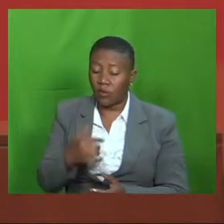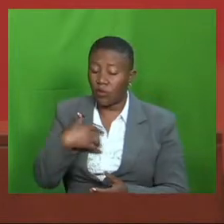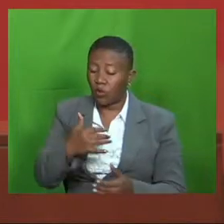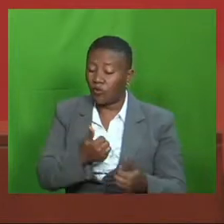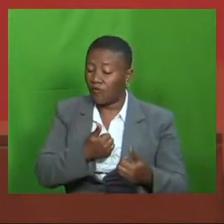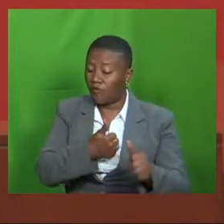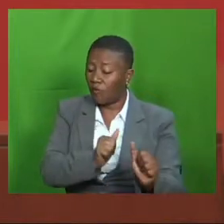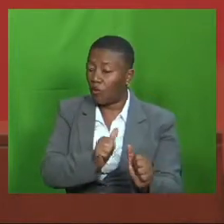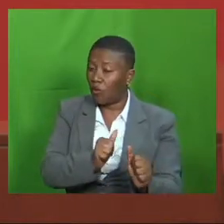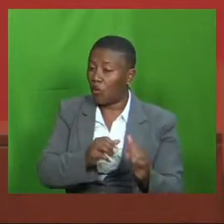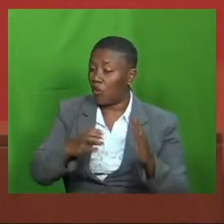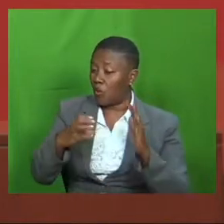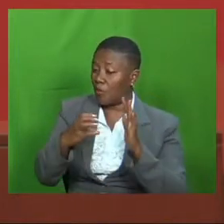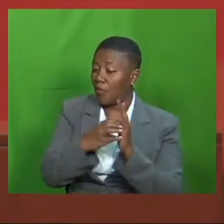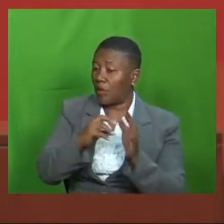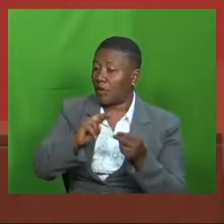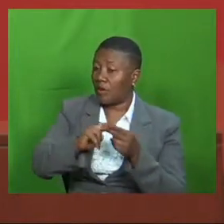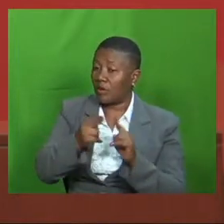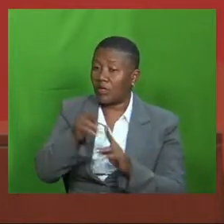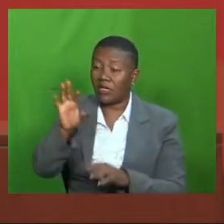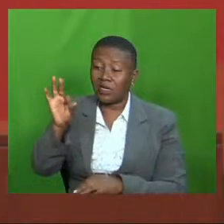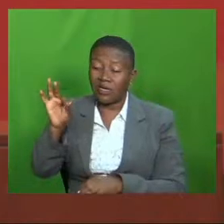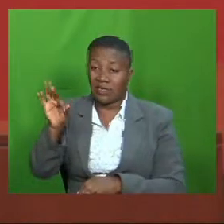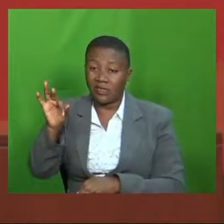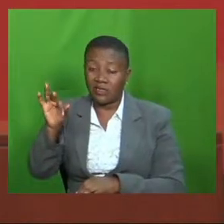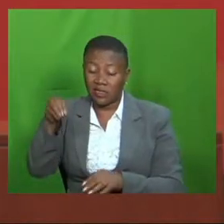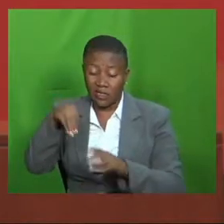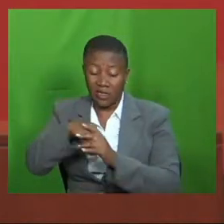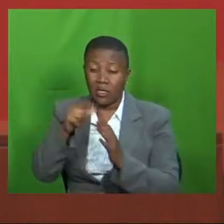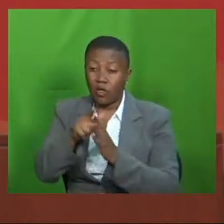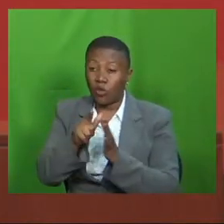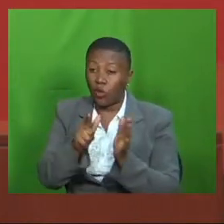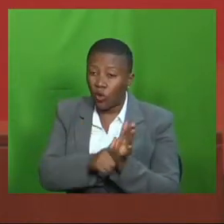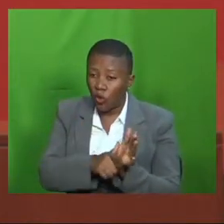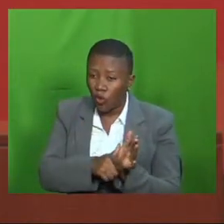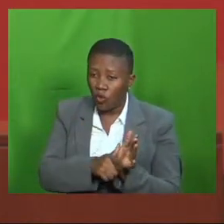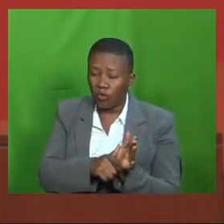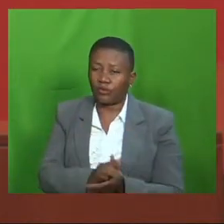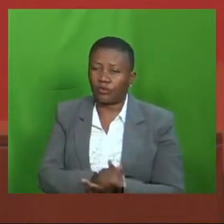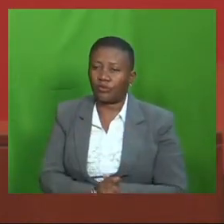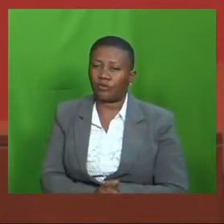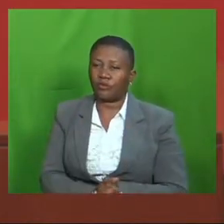19 of the statement, and it reads as follows.